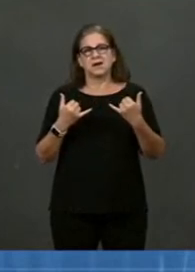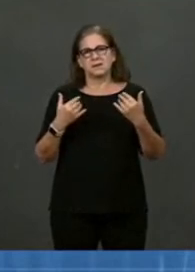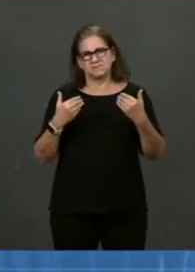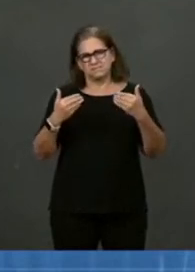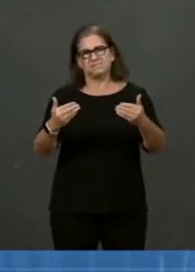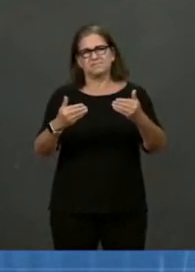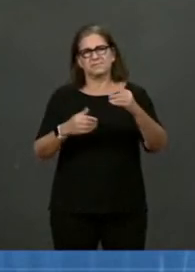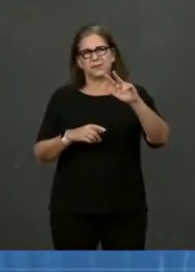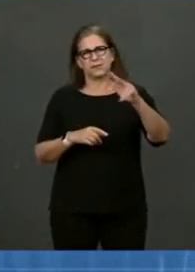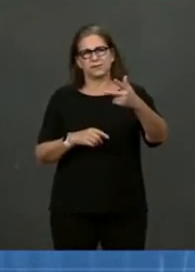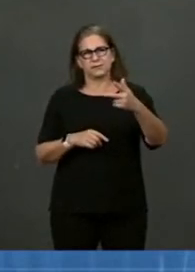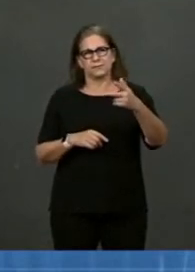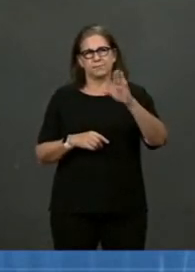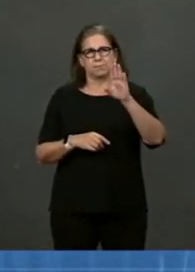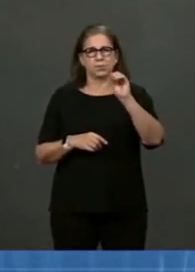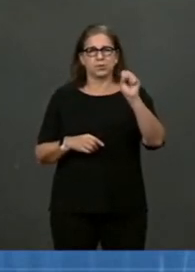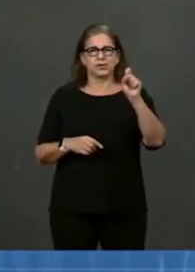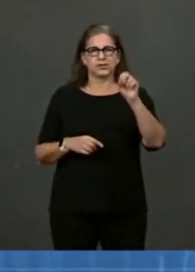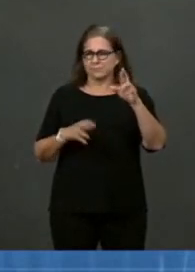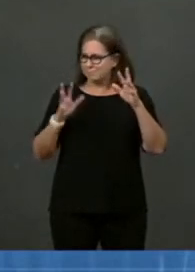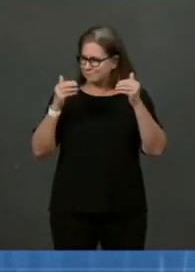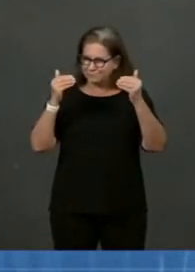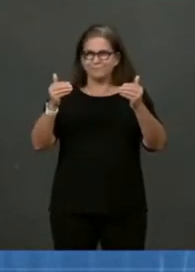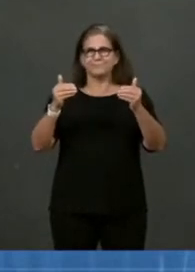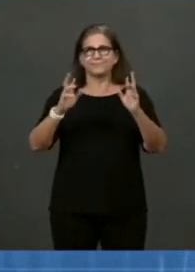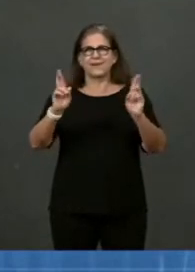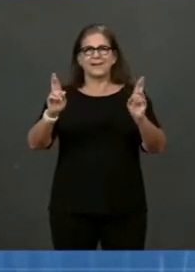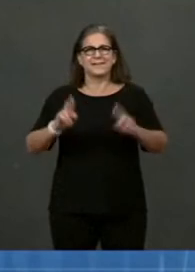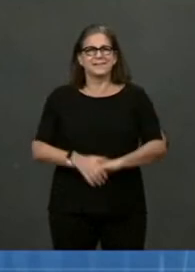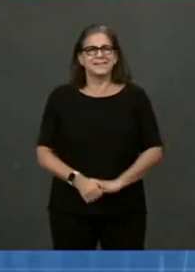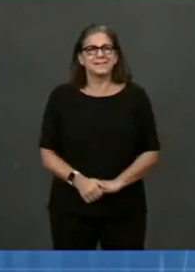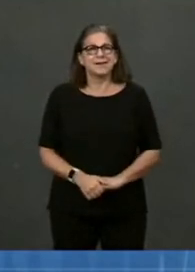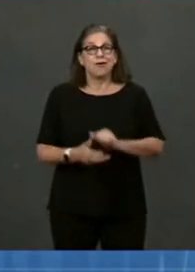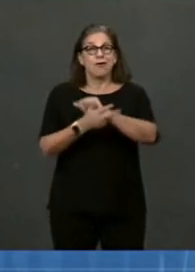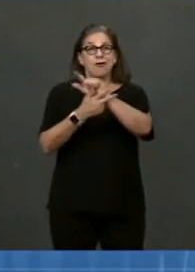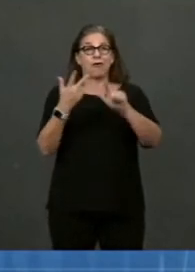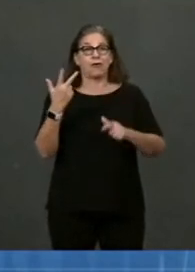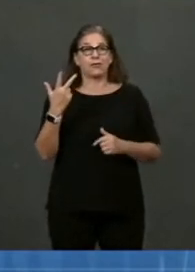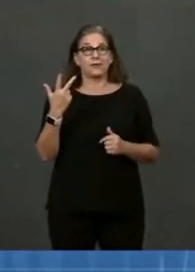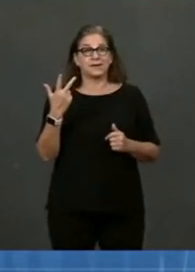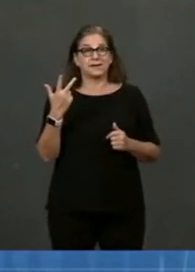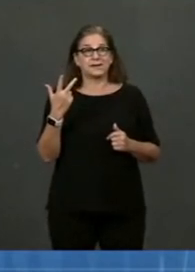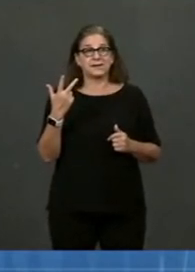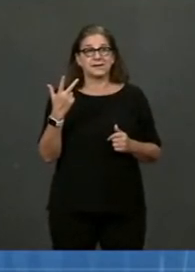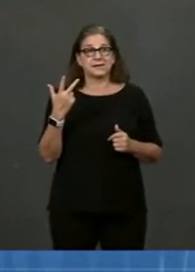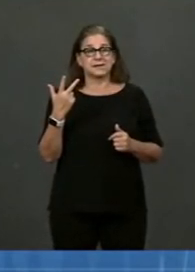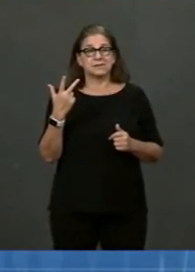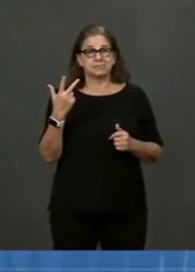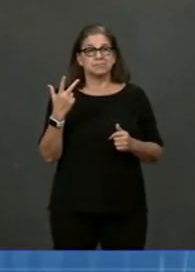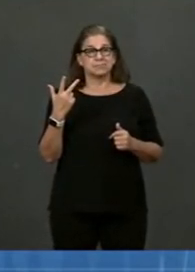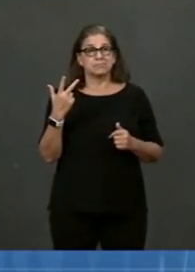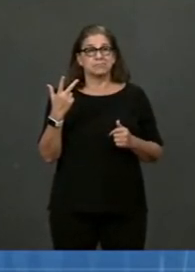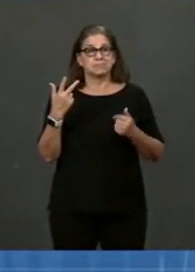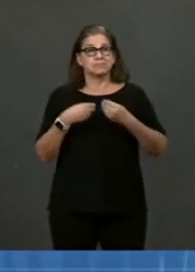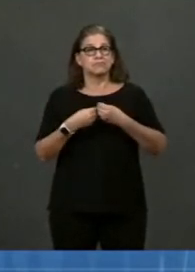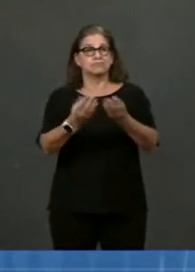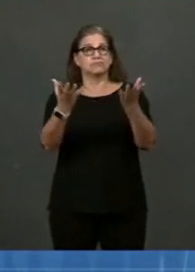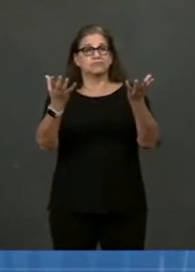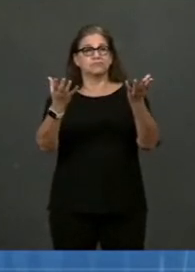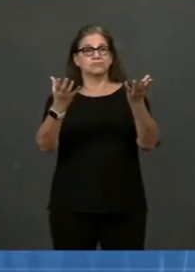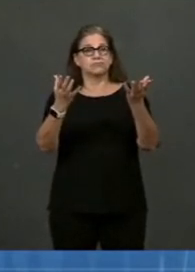booster doses for all vaccine primary series, the next question is, with what? Some people may have a preference